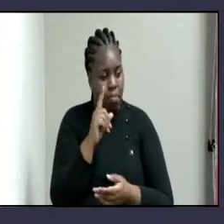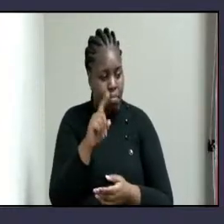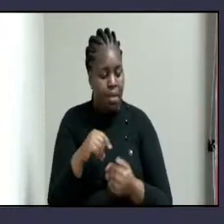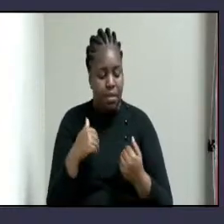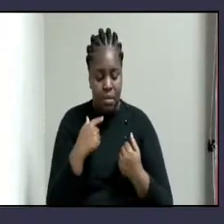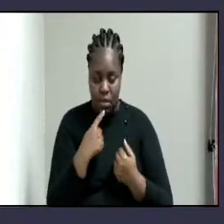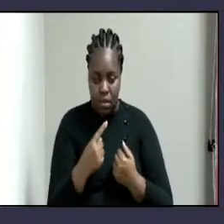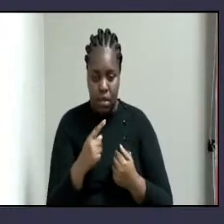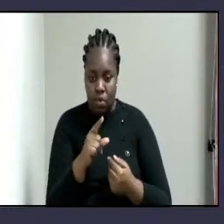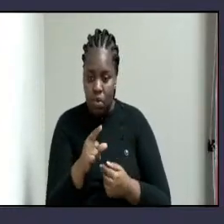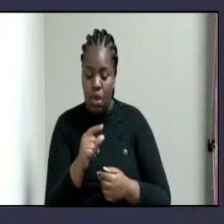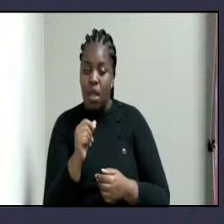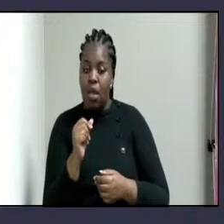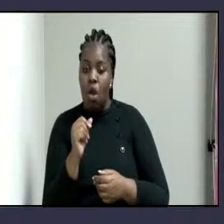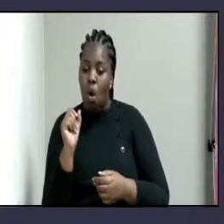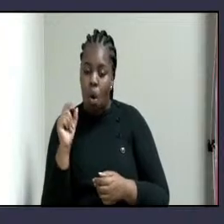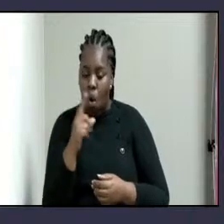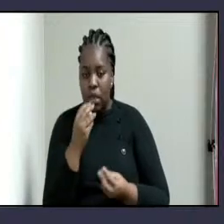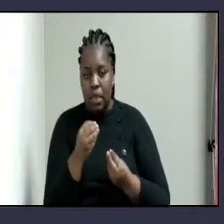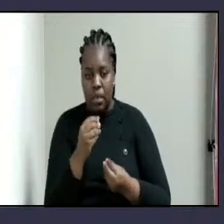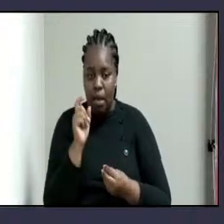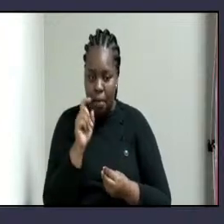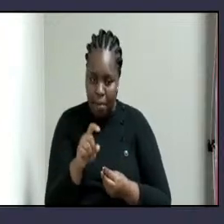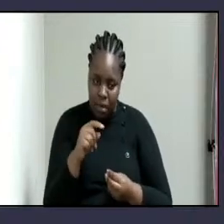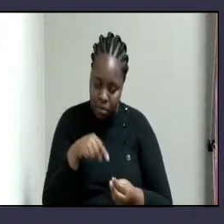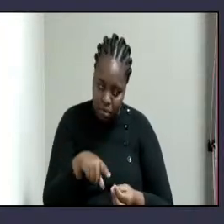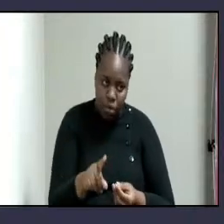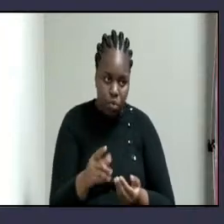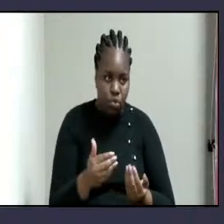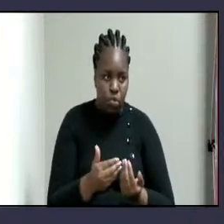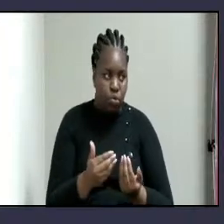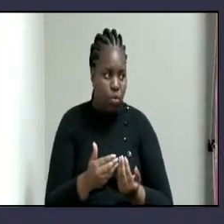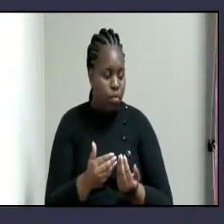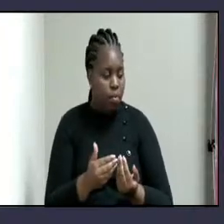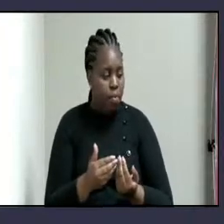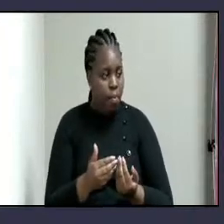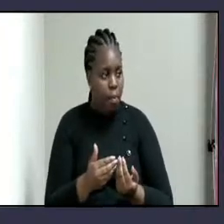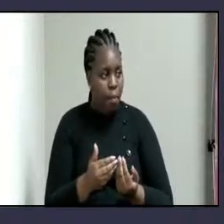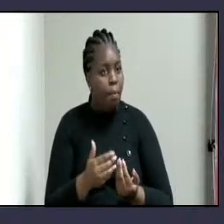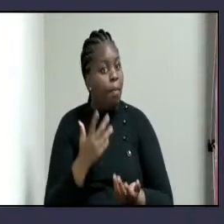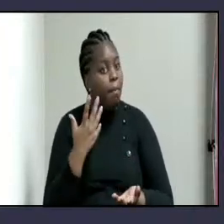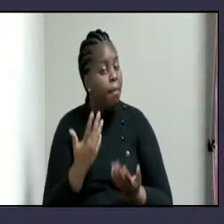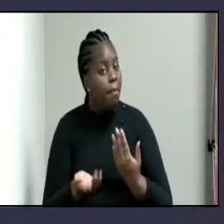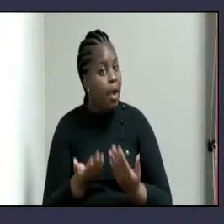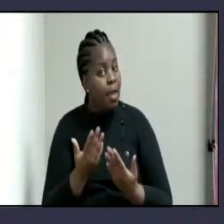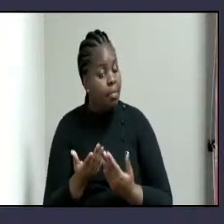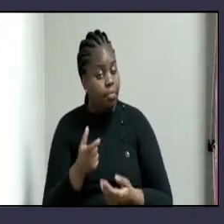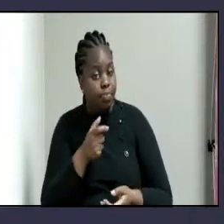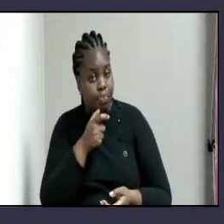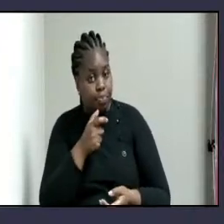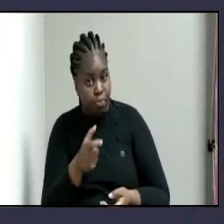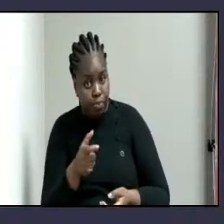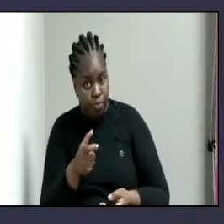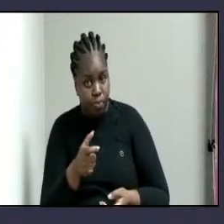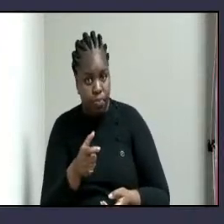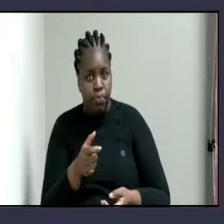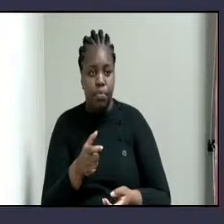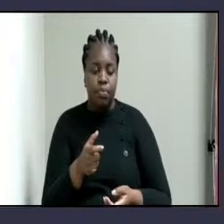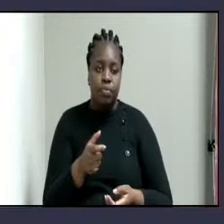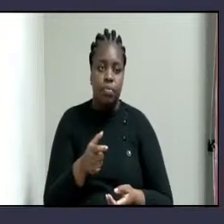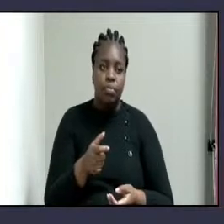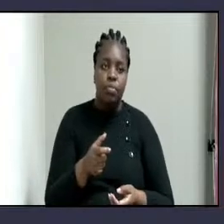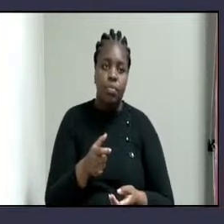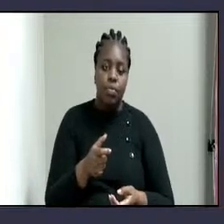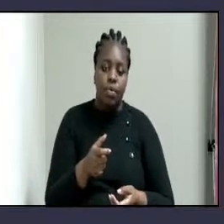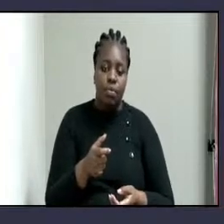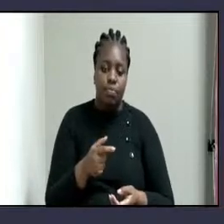by ensuring that all children of school-going age must go to school. Yeah. And then to come back to closely to the comment is